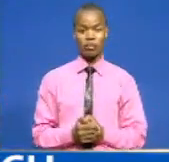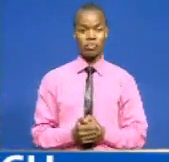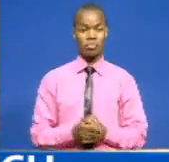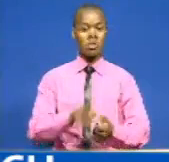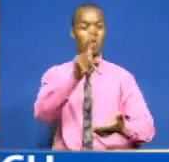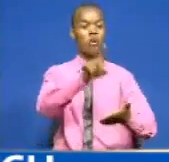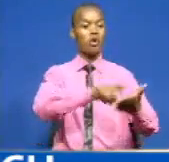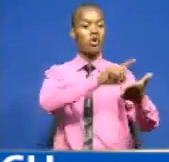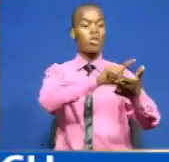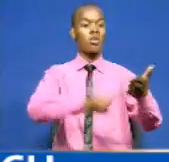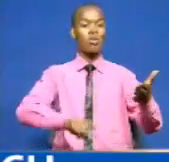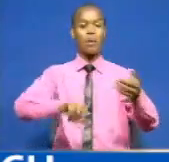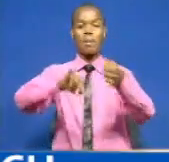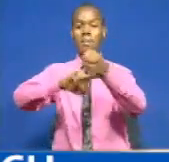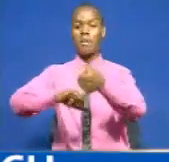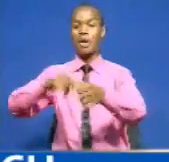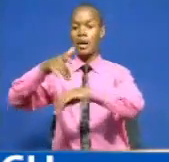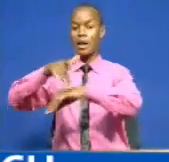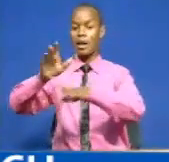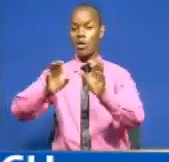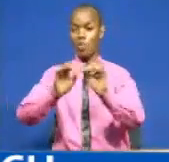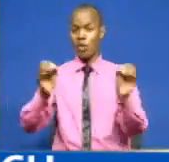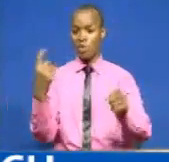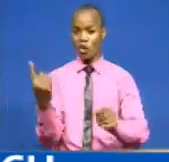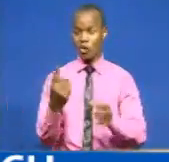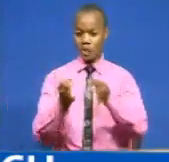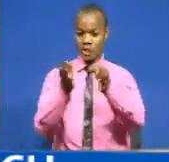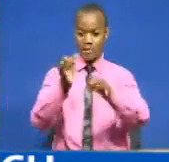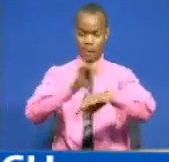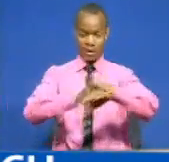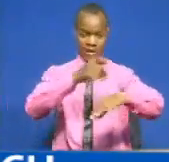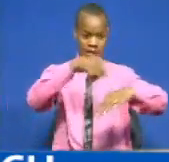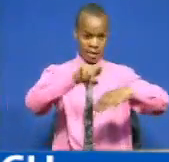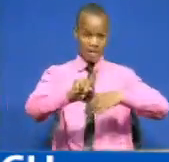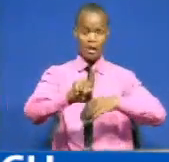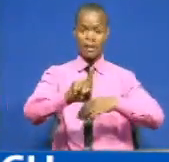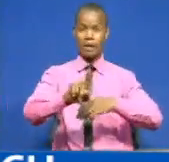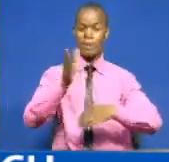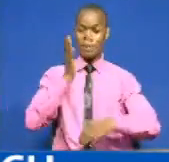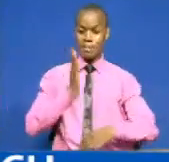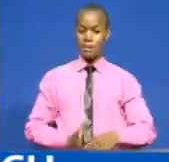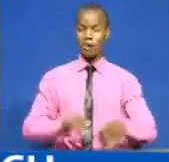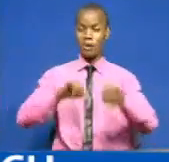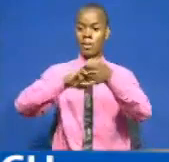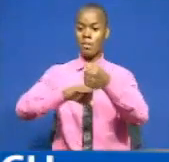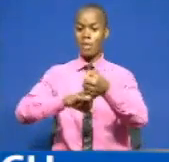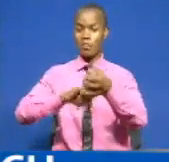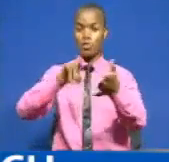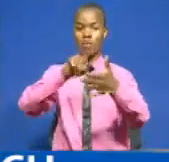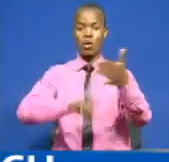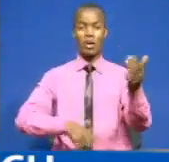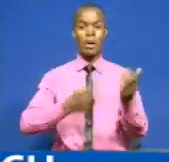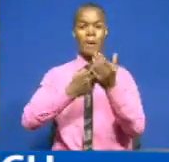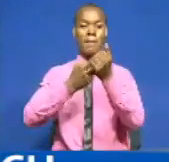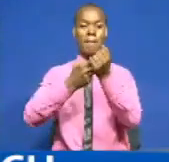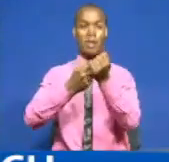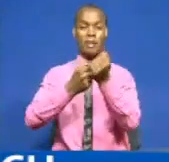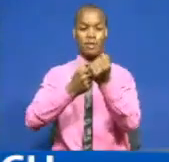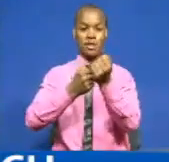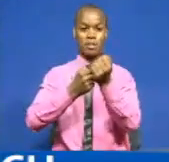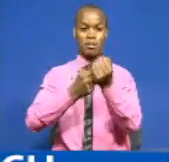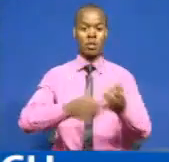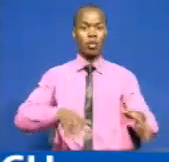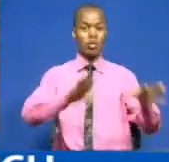early if you found the right person. Marriage is about partnership, companionship. Marriage is about finding